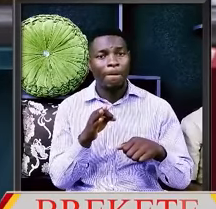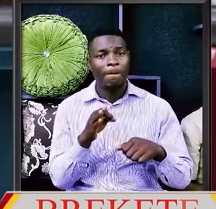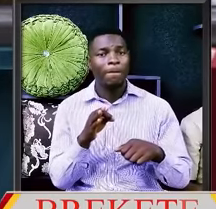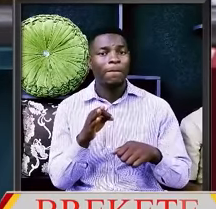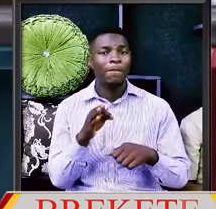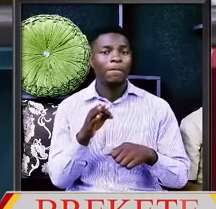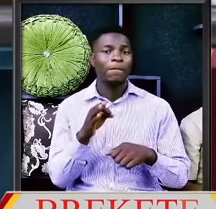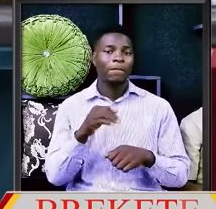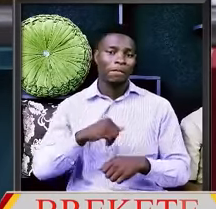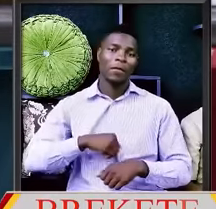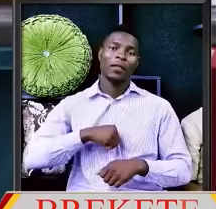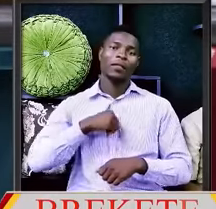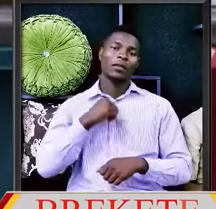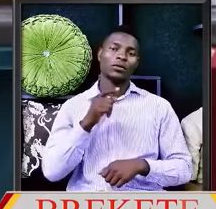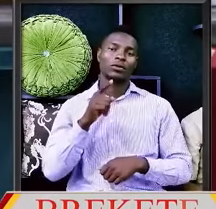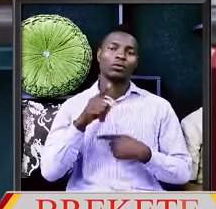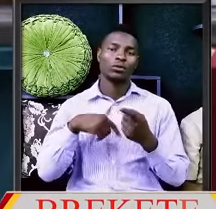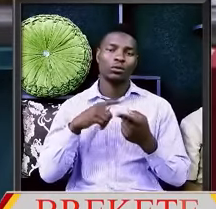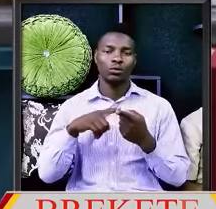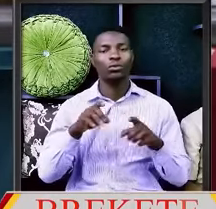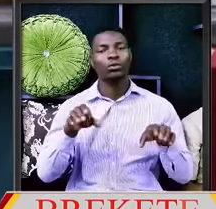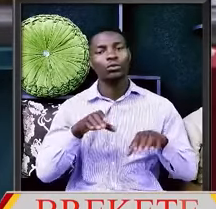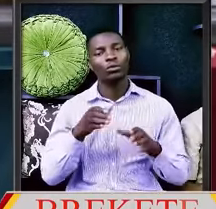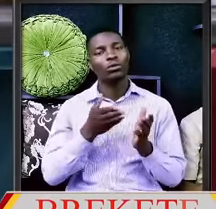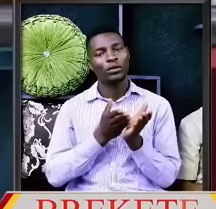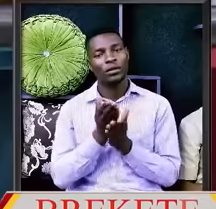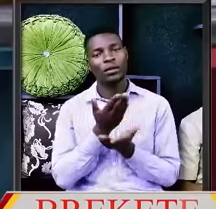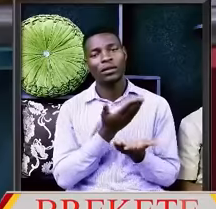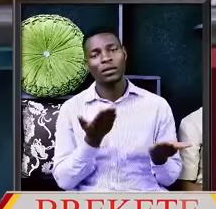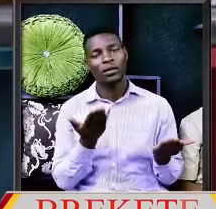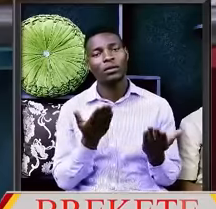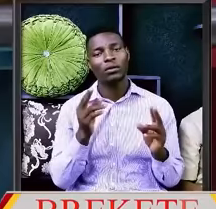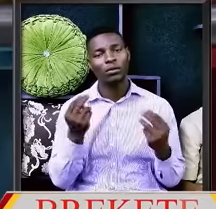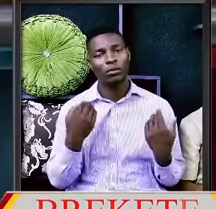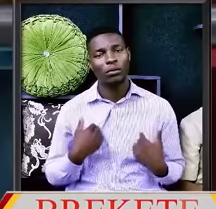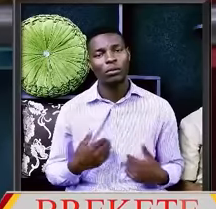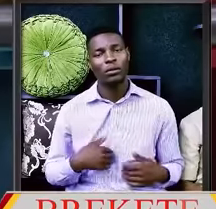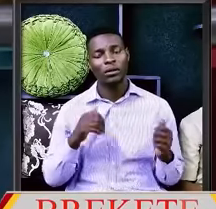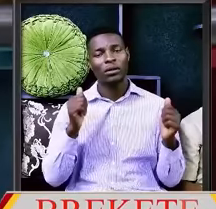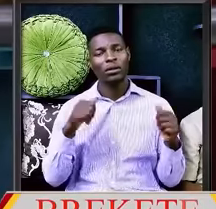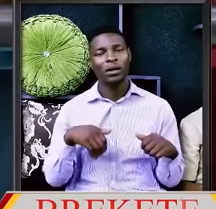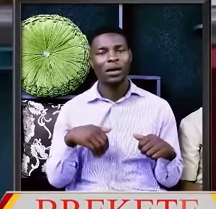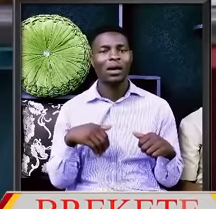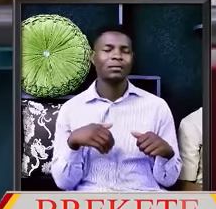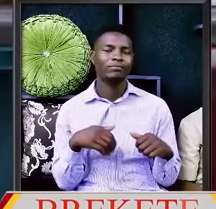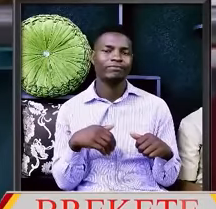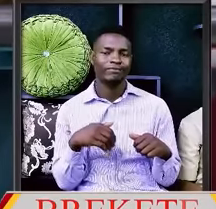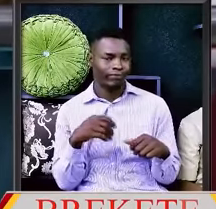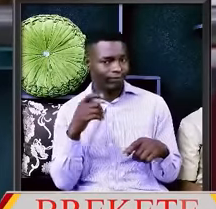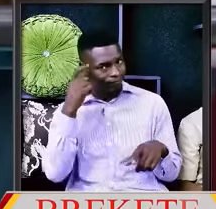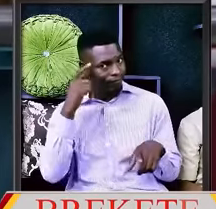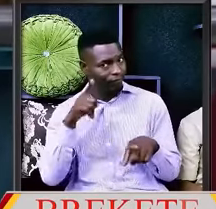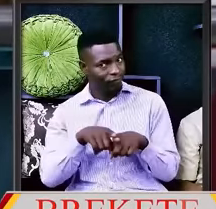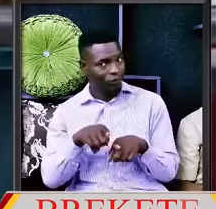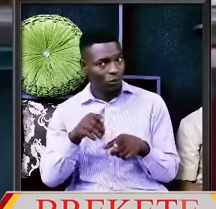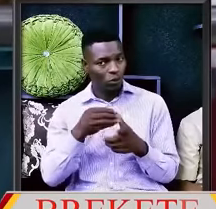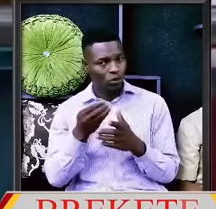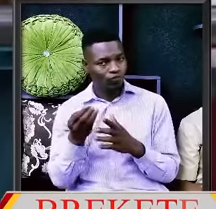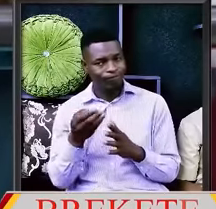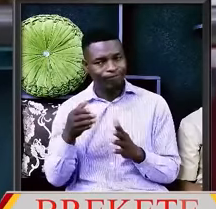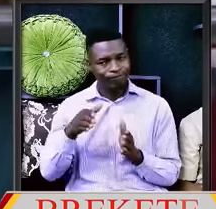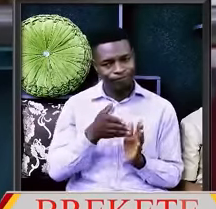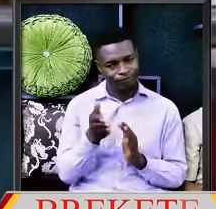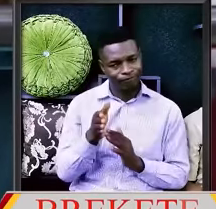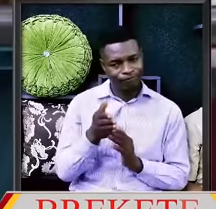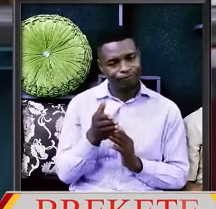dignity, and you're going to do the right thing. Nobody can persuade you to go left when you're